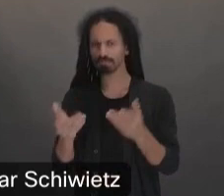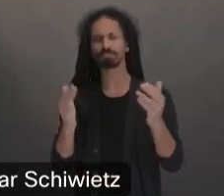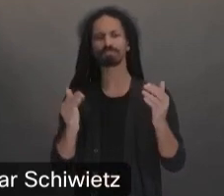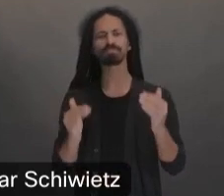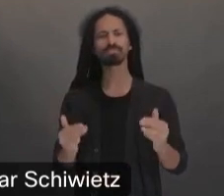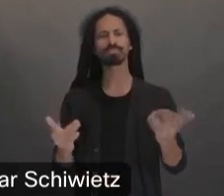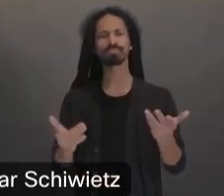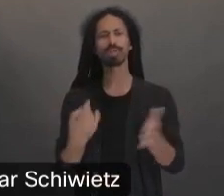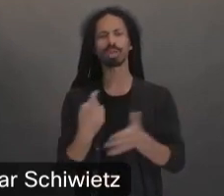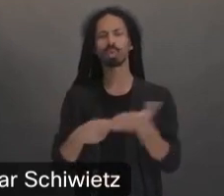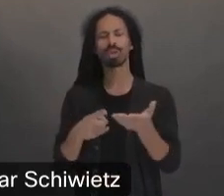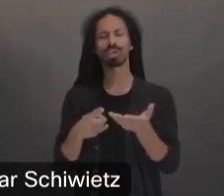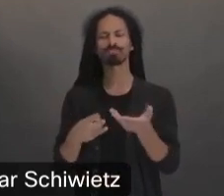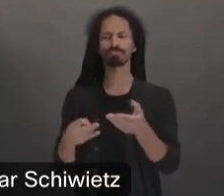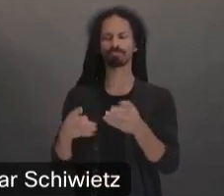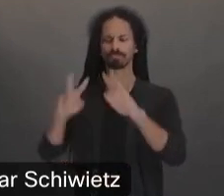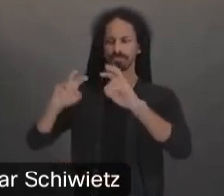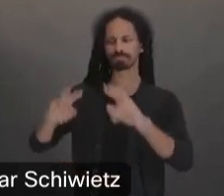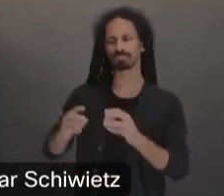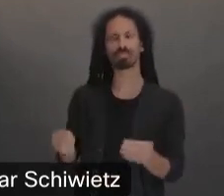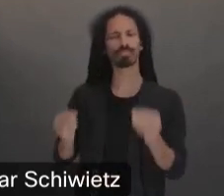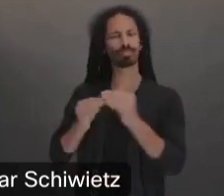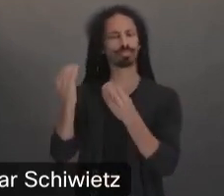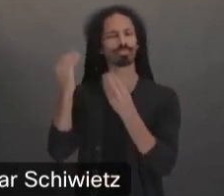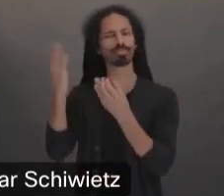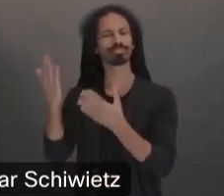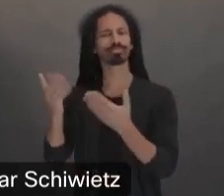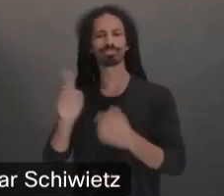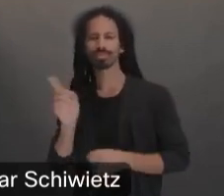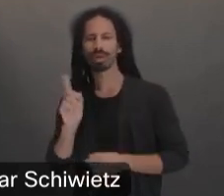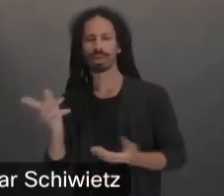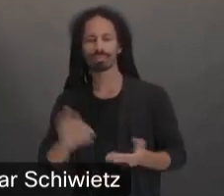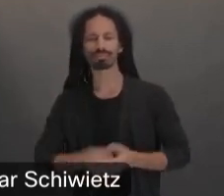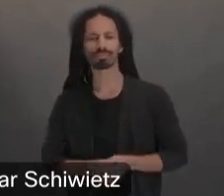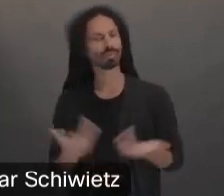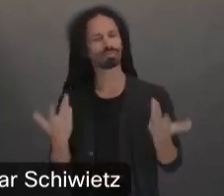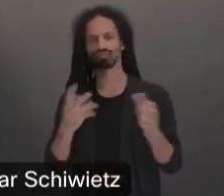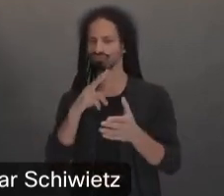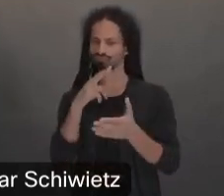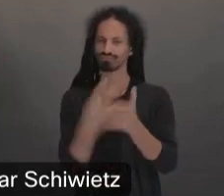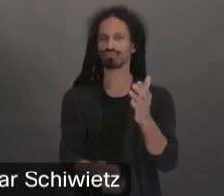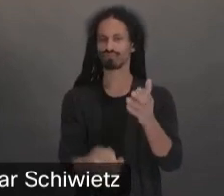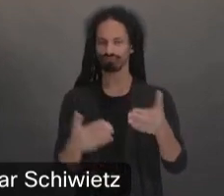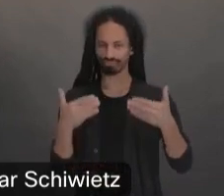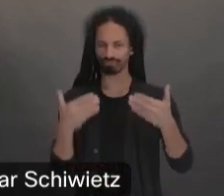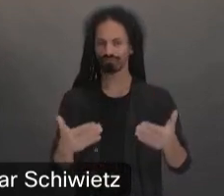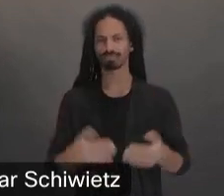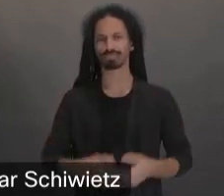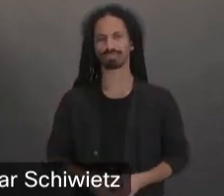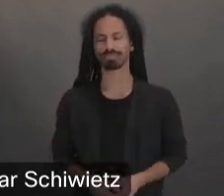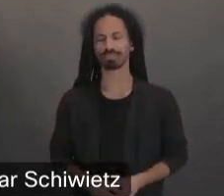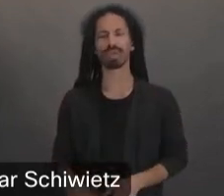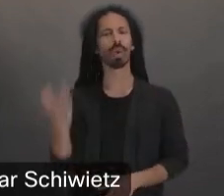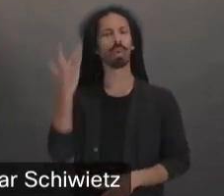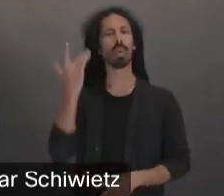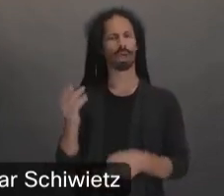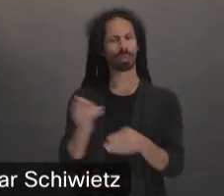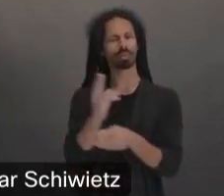more information? So, let's jump straight in. Why do we cite?